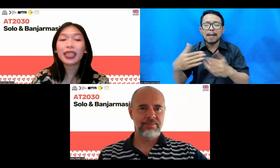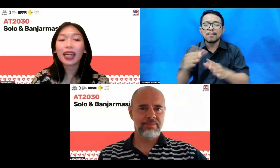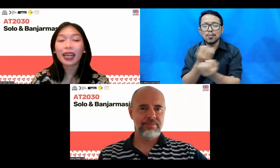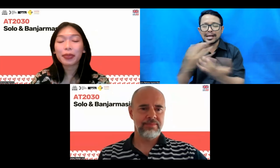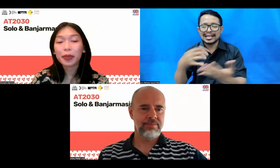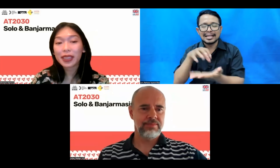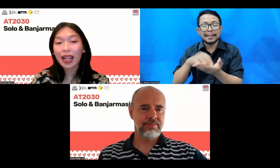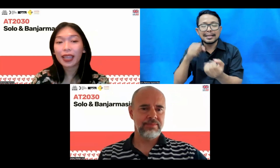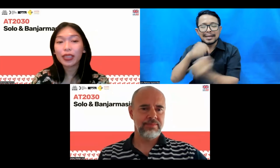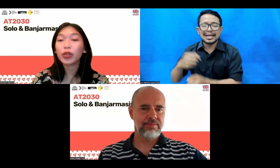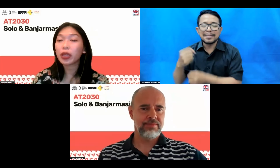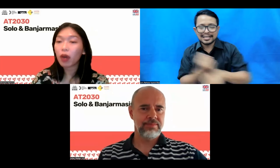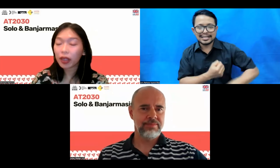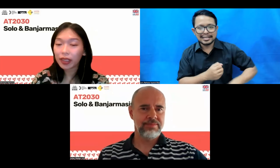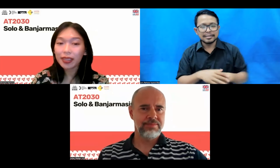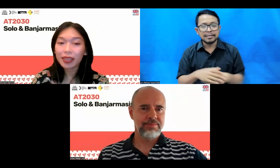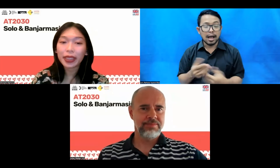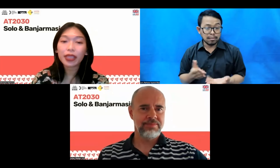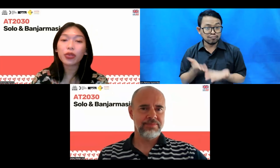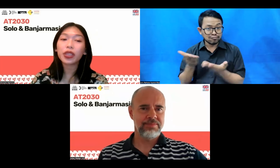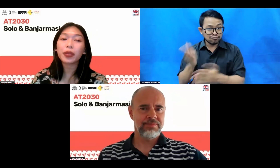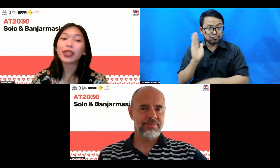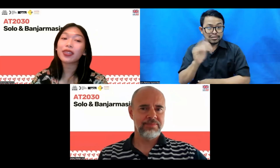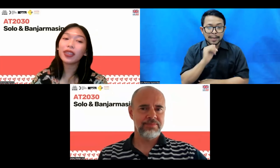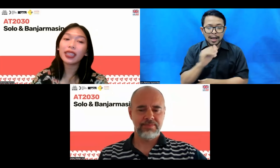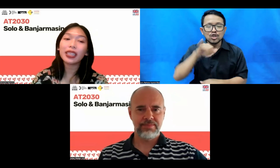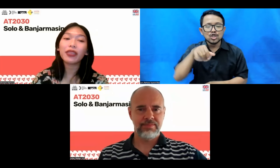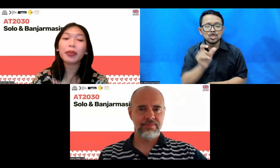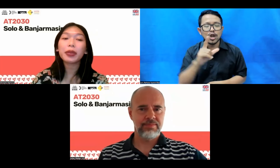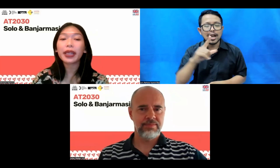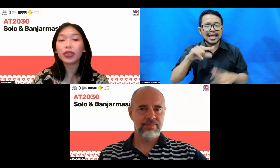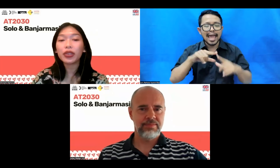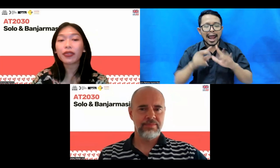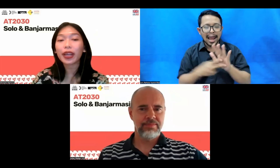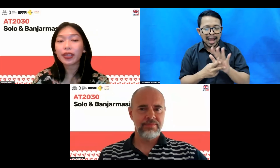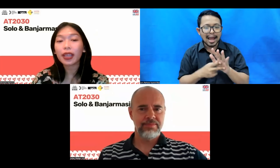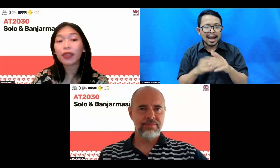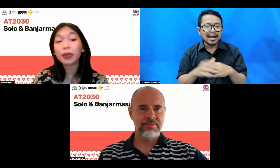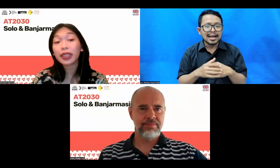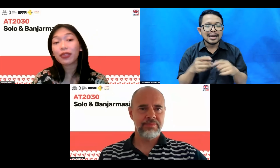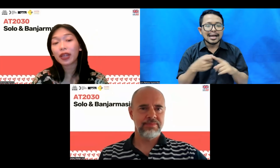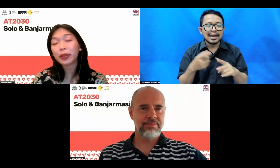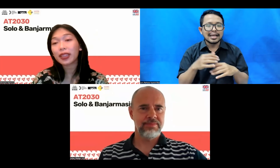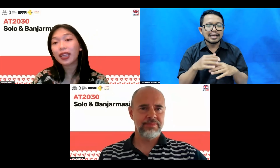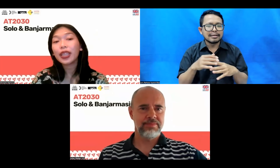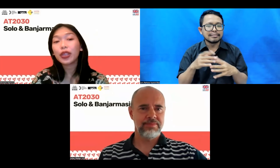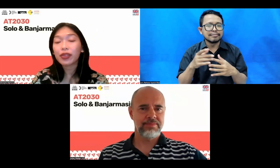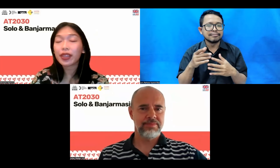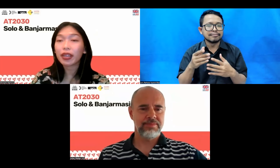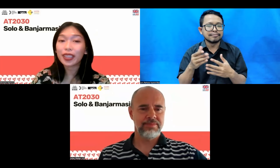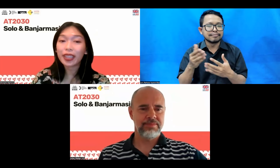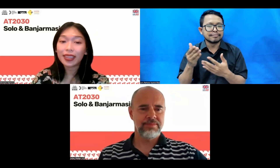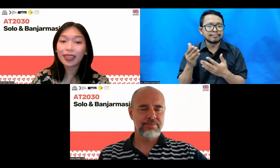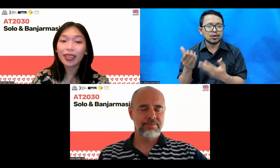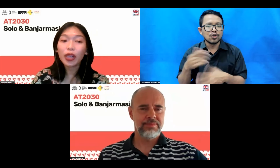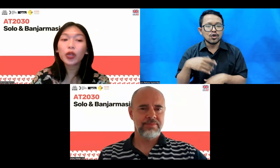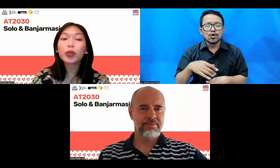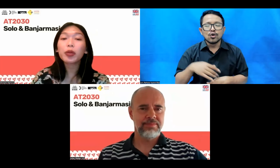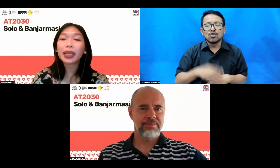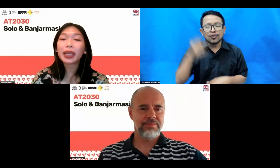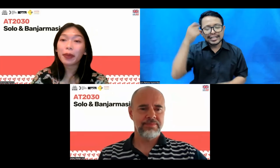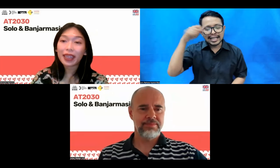from Banjarmasin. And for this, I would like to invite Julian Walker as the Associate Professor at the Development Planning Unit in